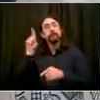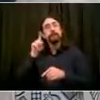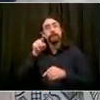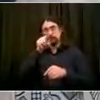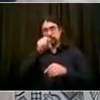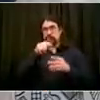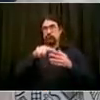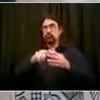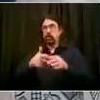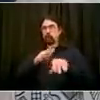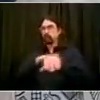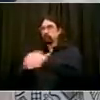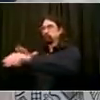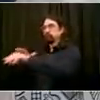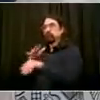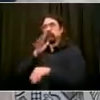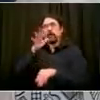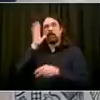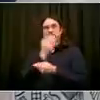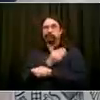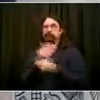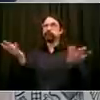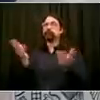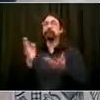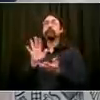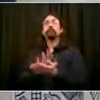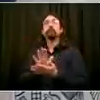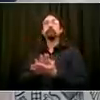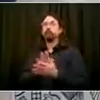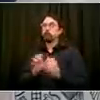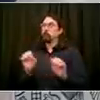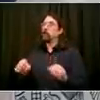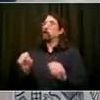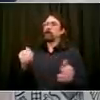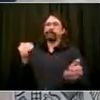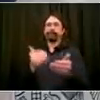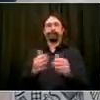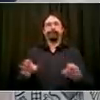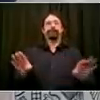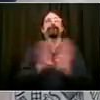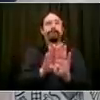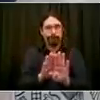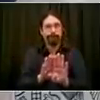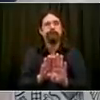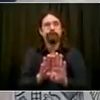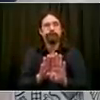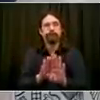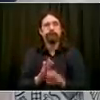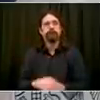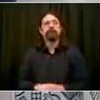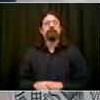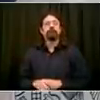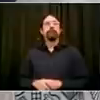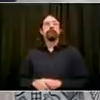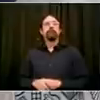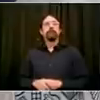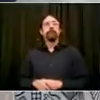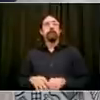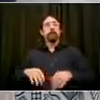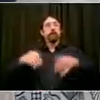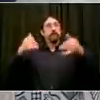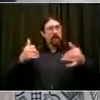closures will almost certainly happen. So what's your specific message of preparation to owners of restaurants and gyms,